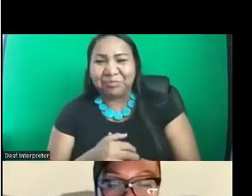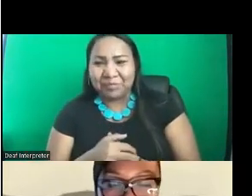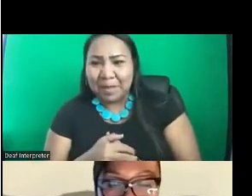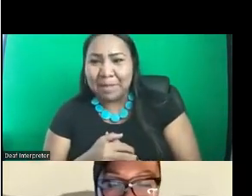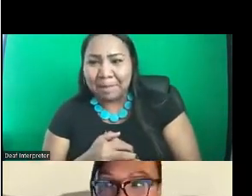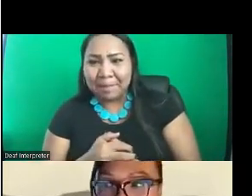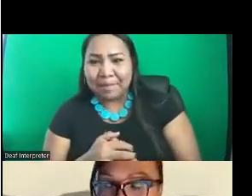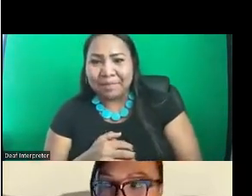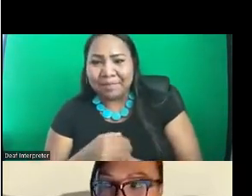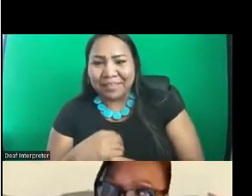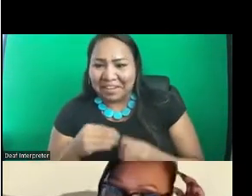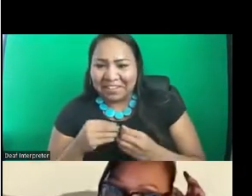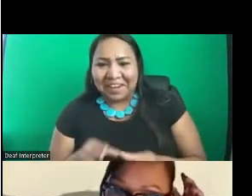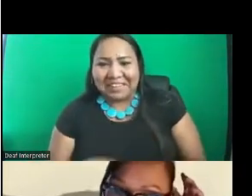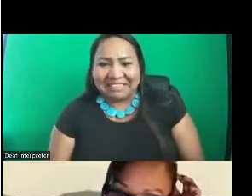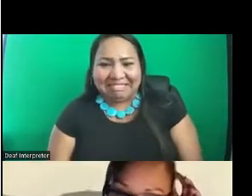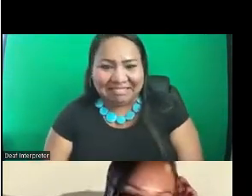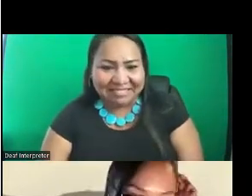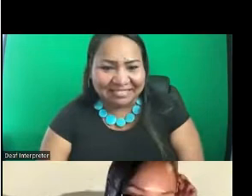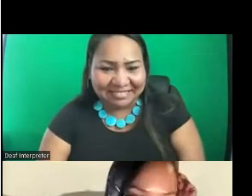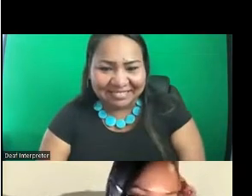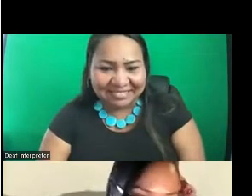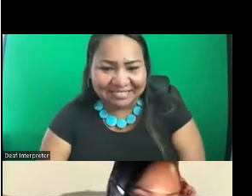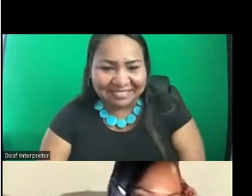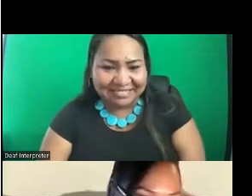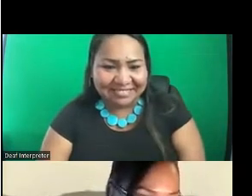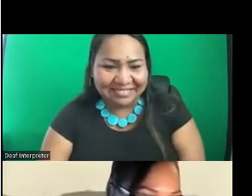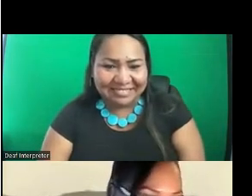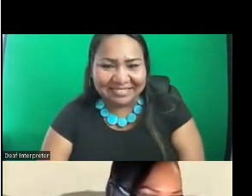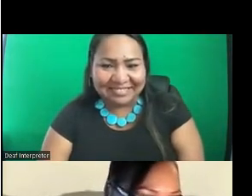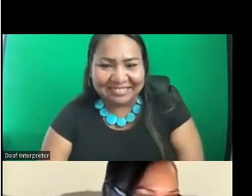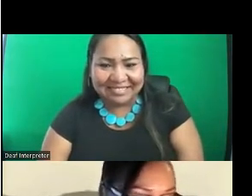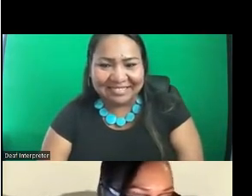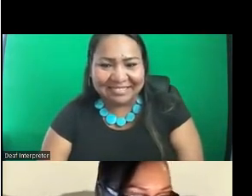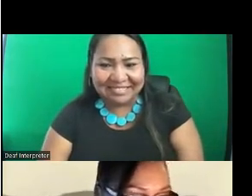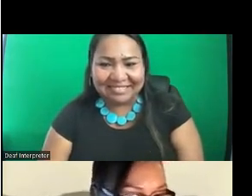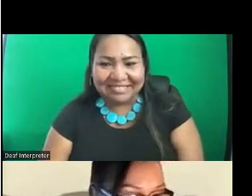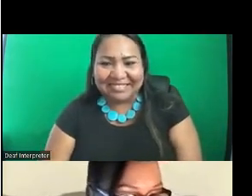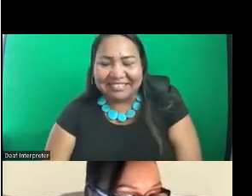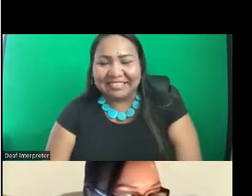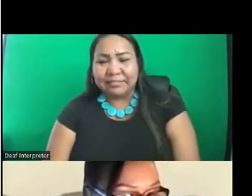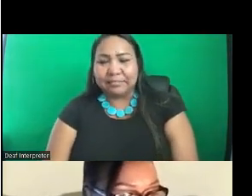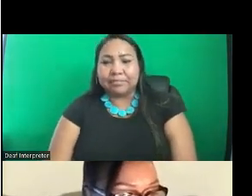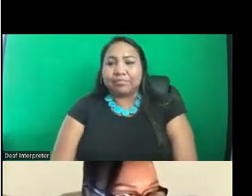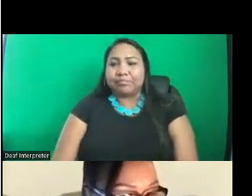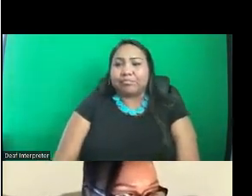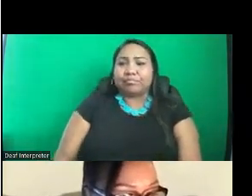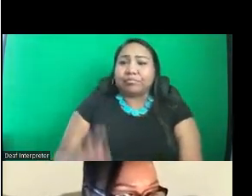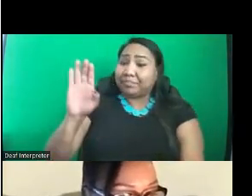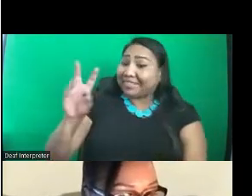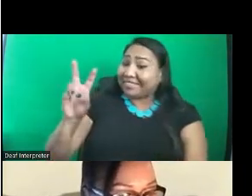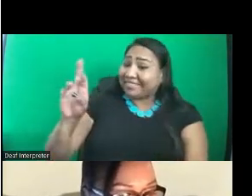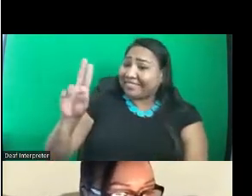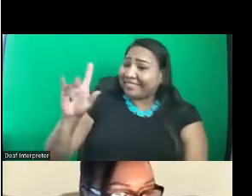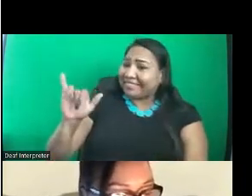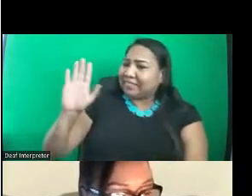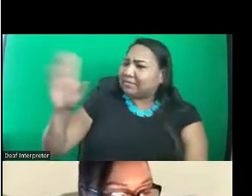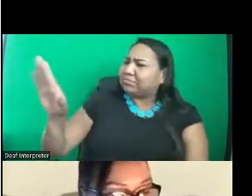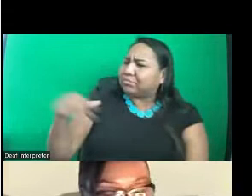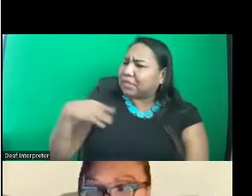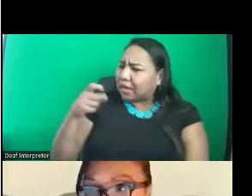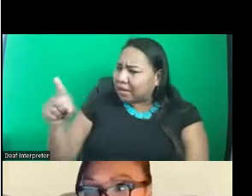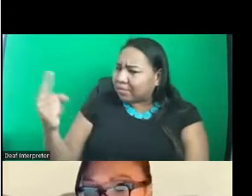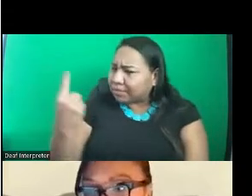Beverly, I do have a really great question. As an elder, what advice do you have to all the educators and